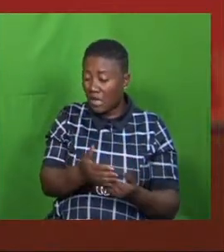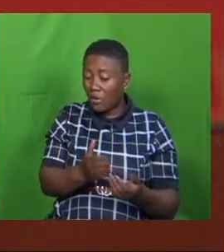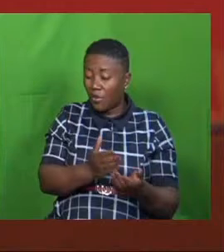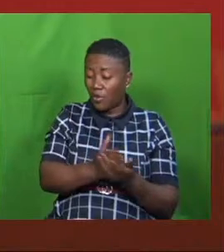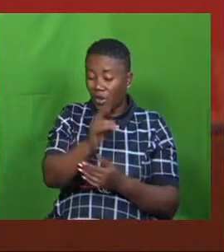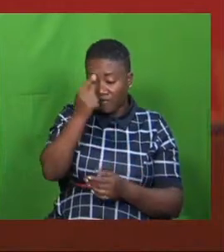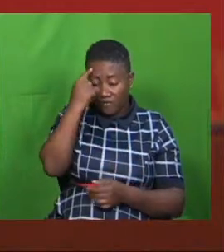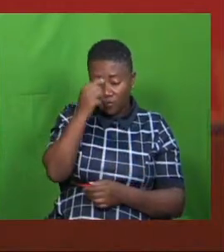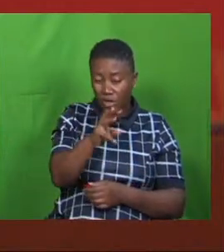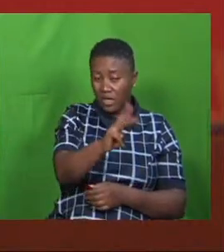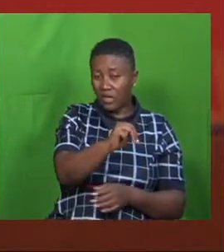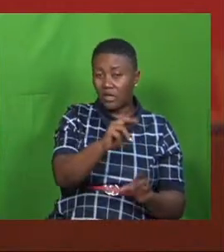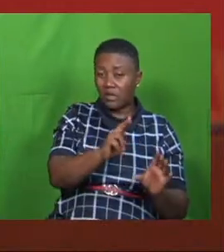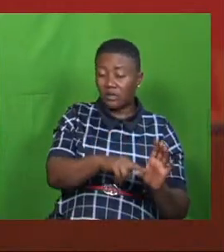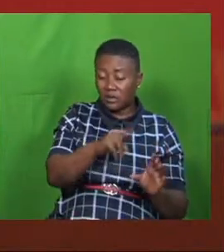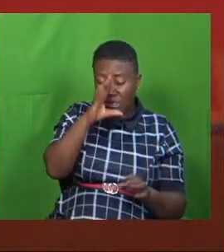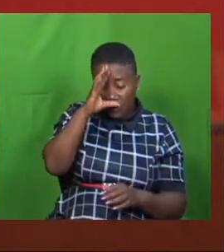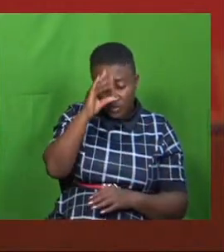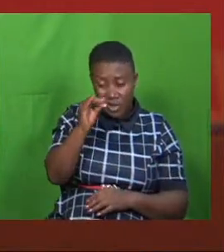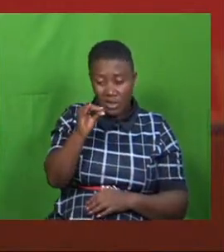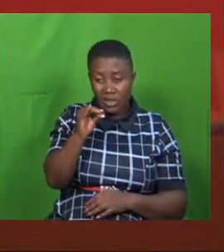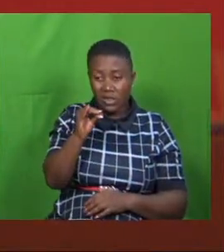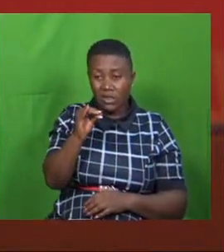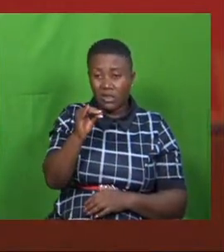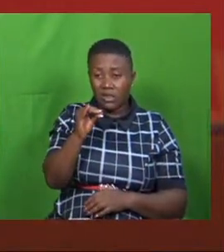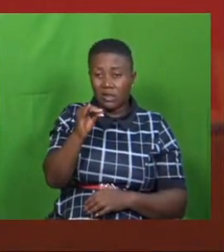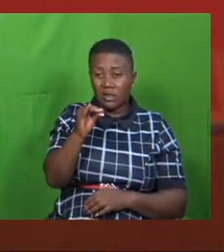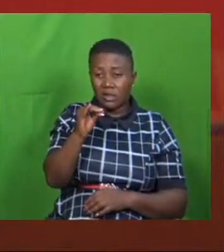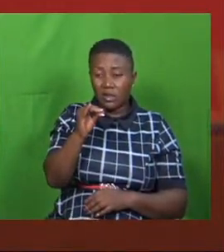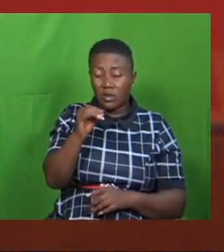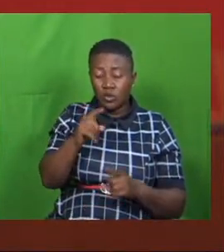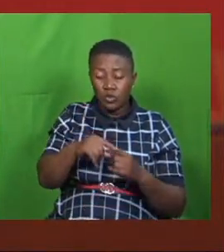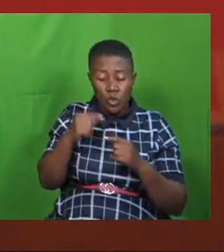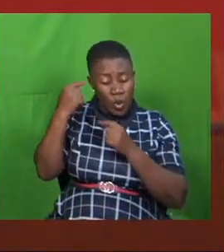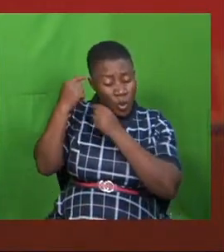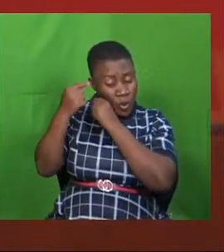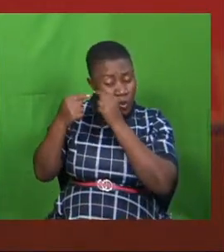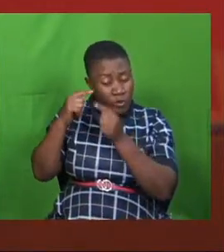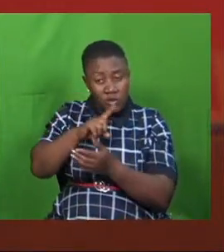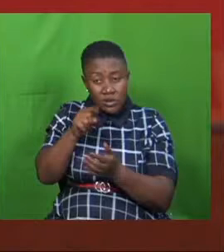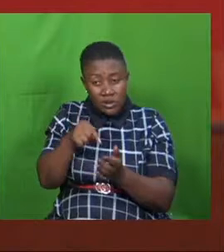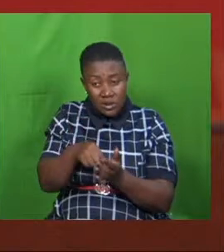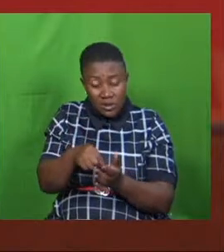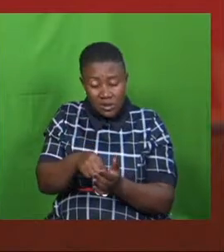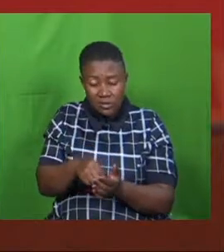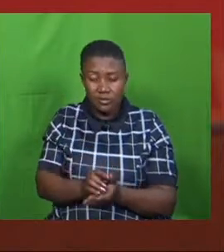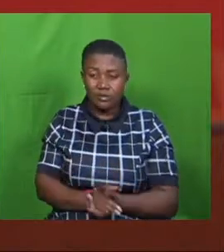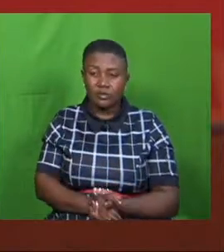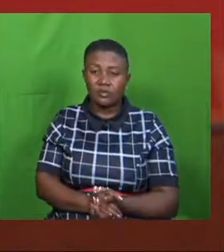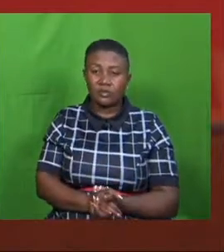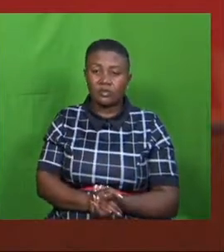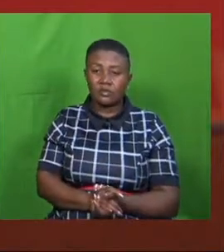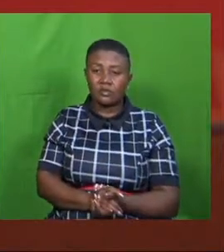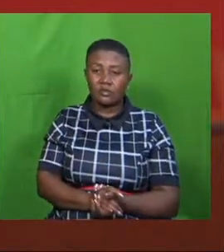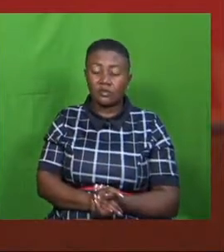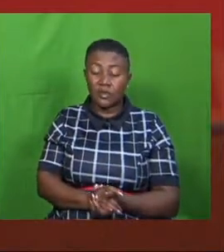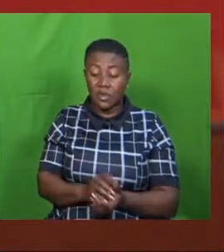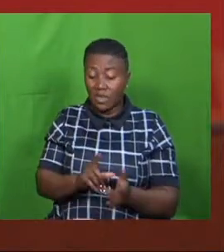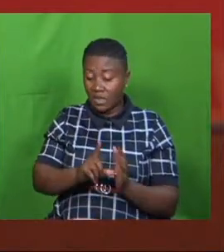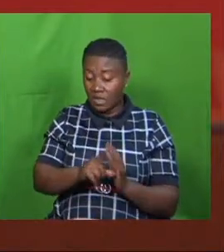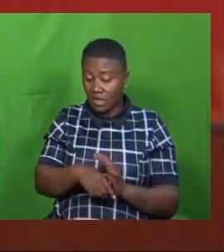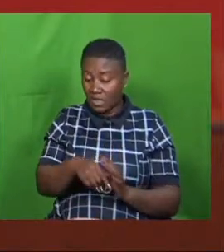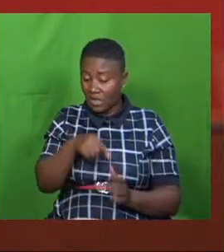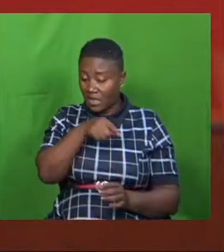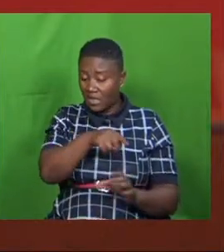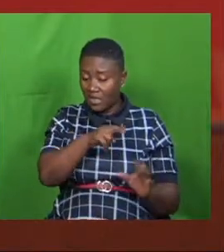to come in trying to lead the House to consider this charter. He could, on his